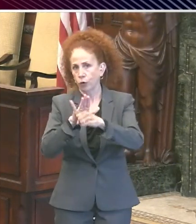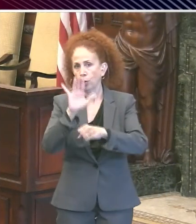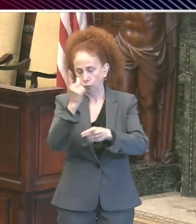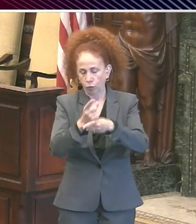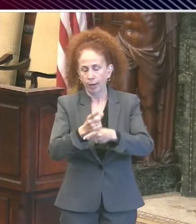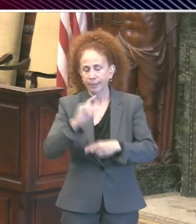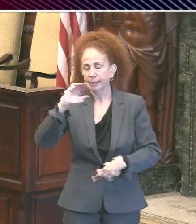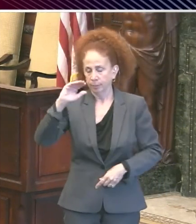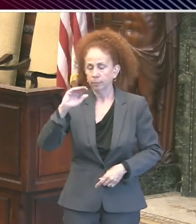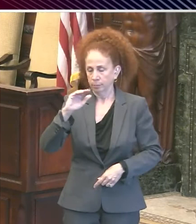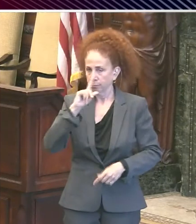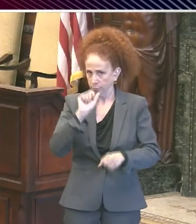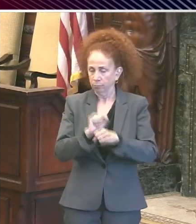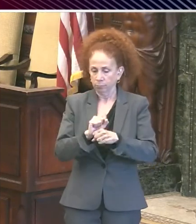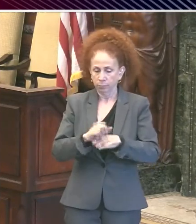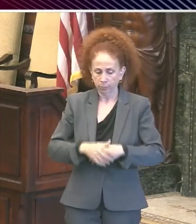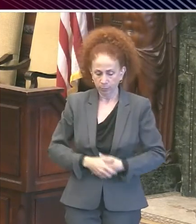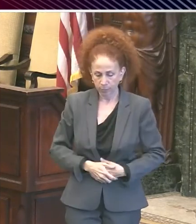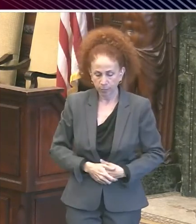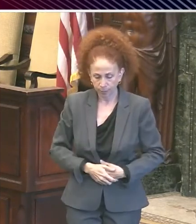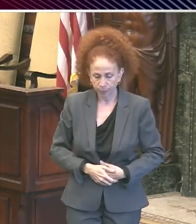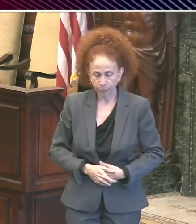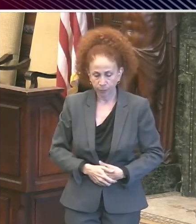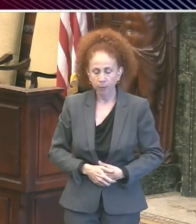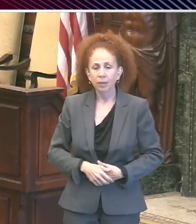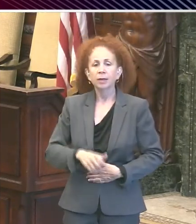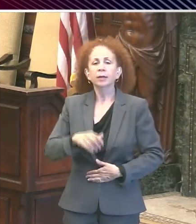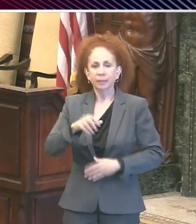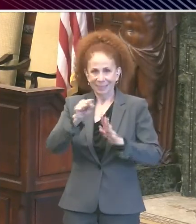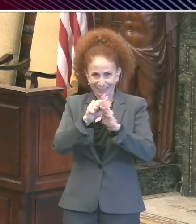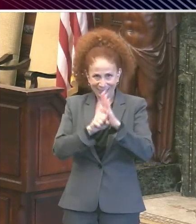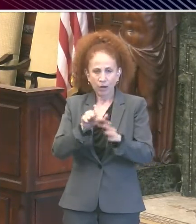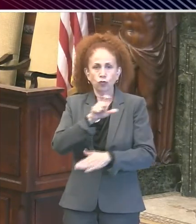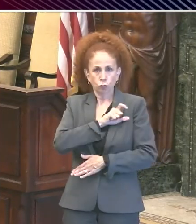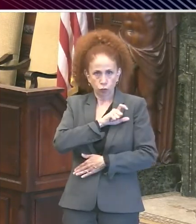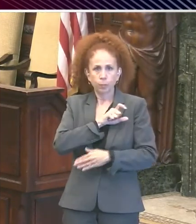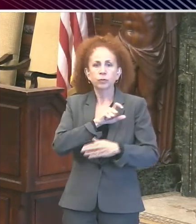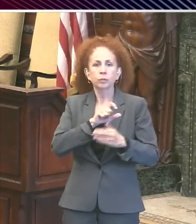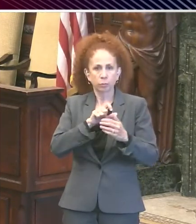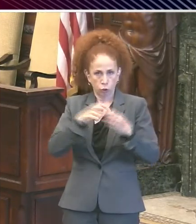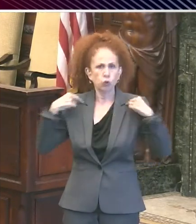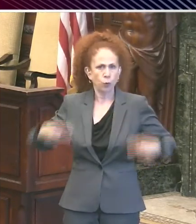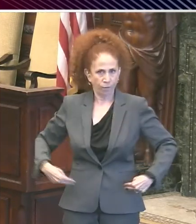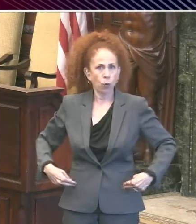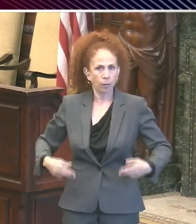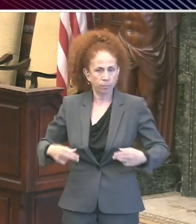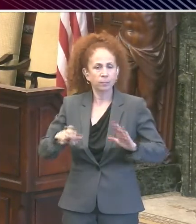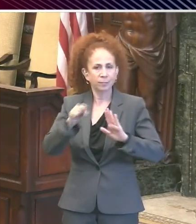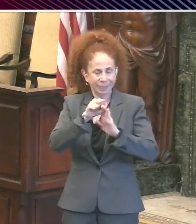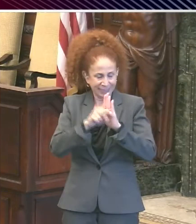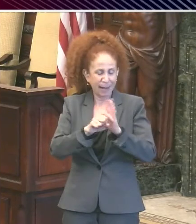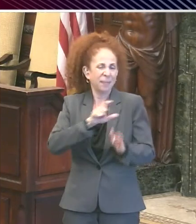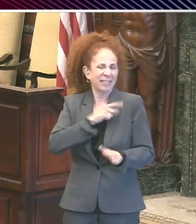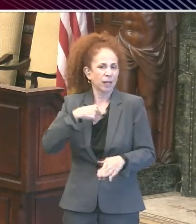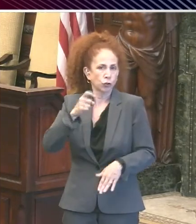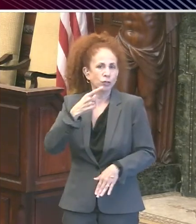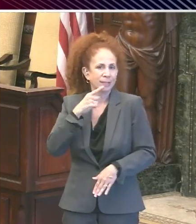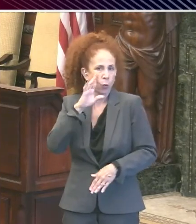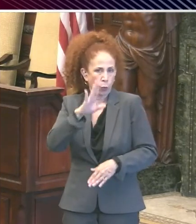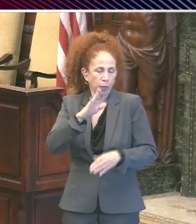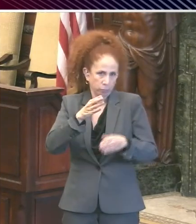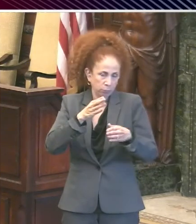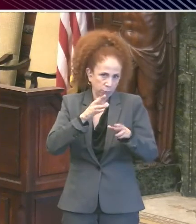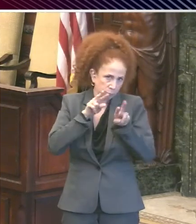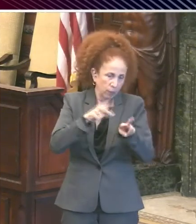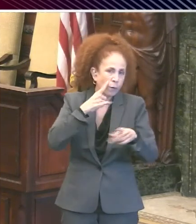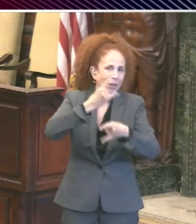in fact, state troop, liquor control enforcement, uniform state police, I should say.